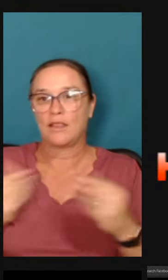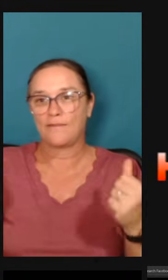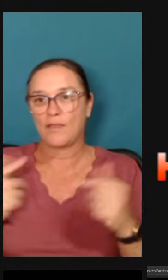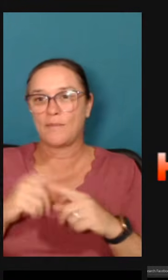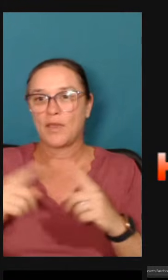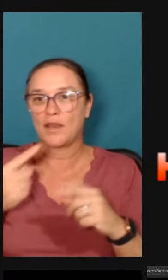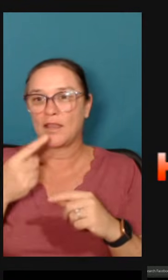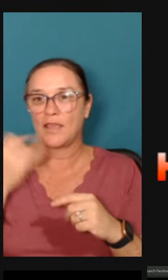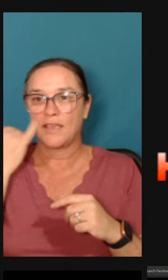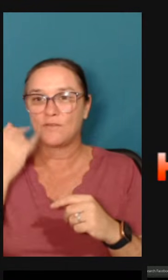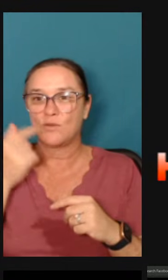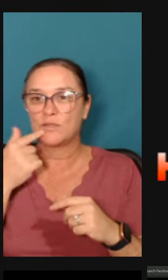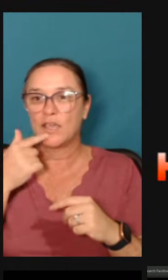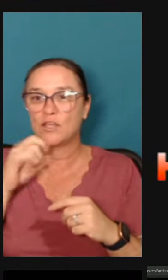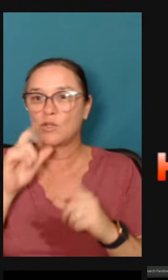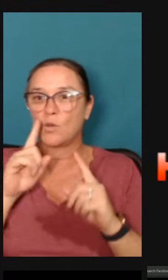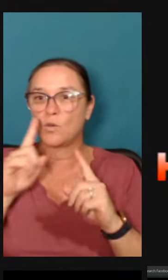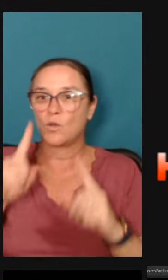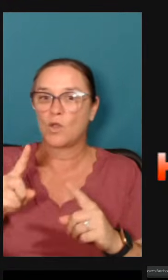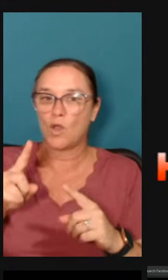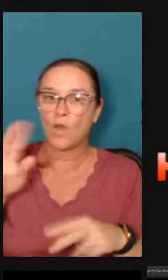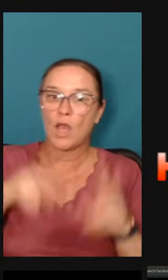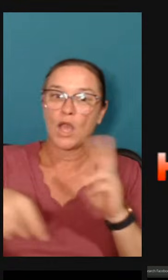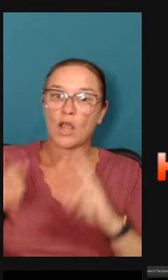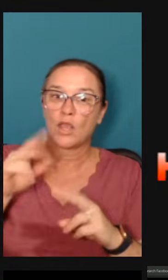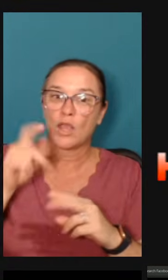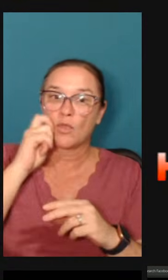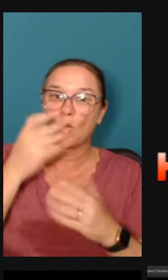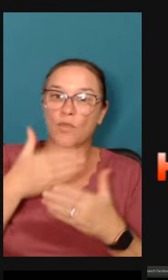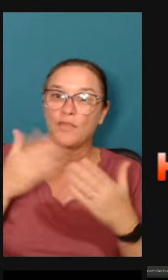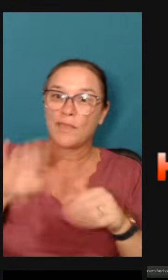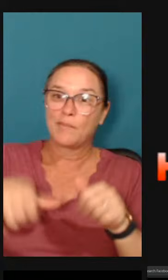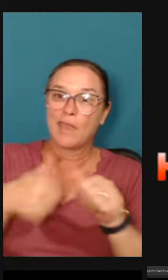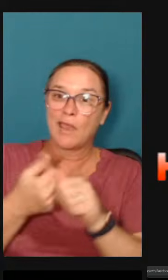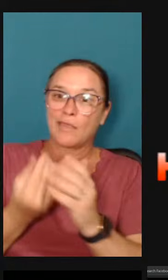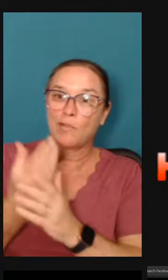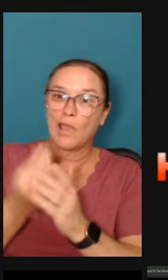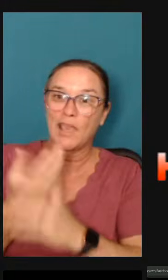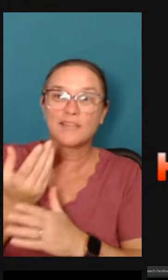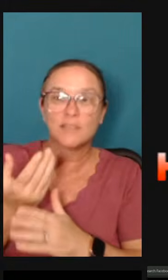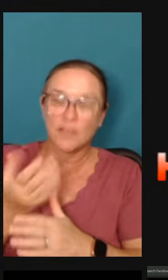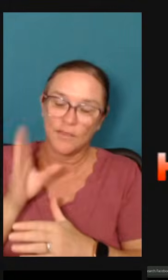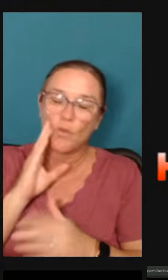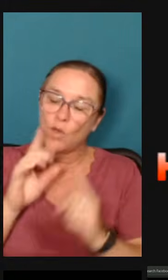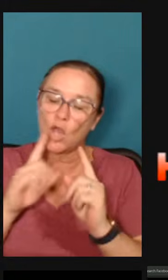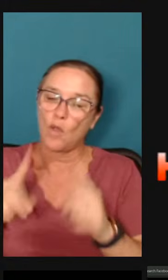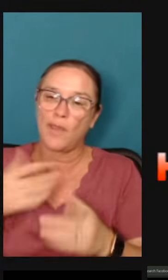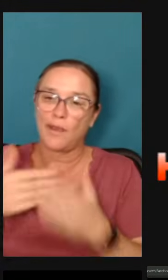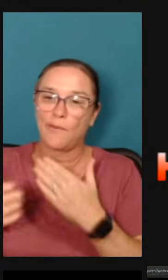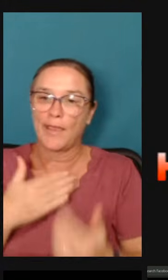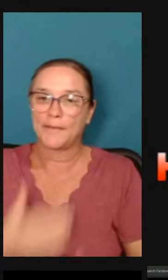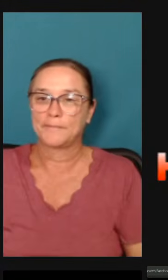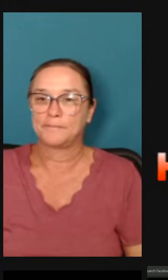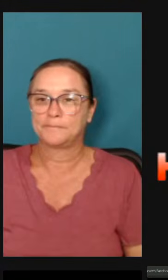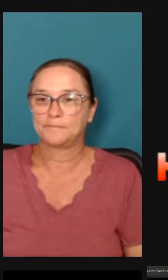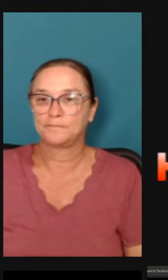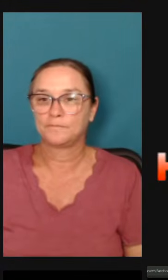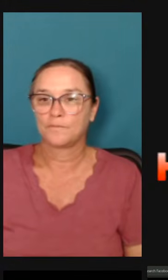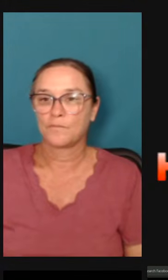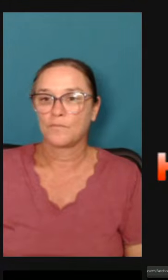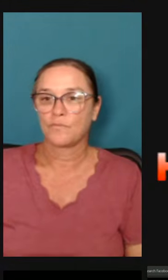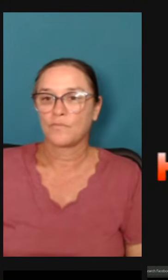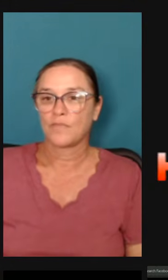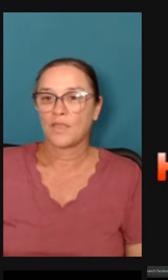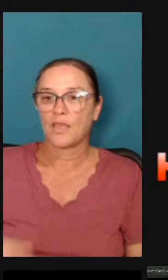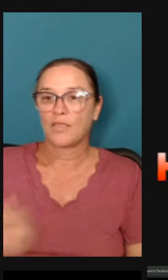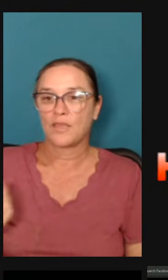no, don't go look at the really cool thing hiding behind that bush, people are going to go look at the really cool thing hiding behind the bush. And this was, I